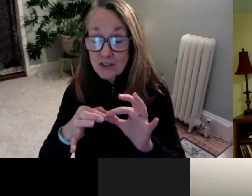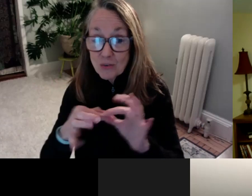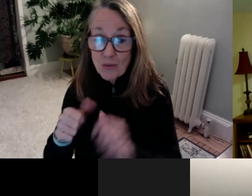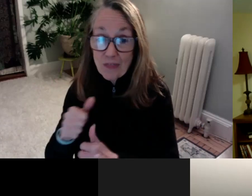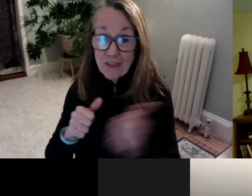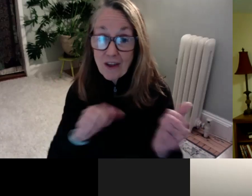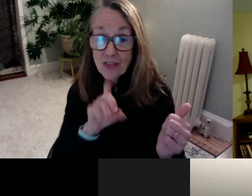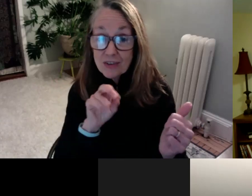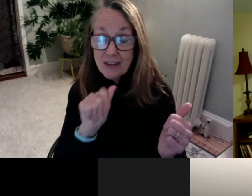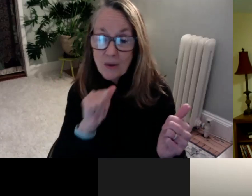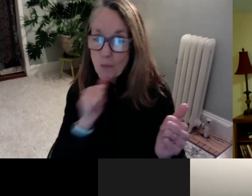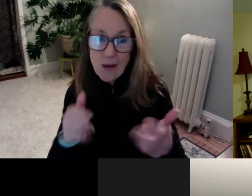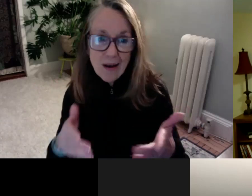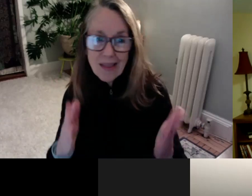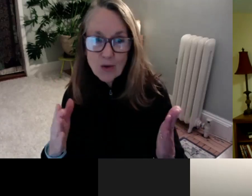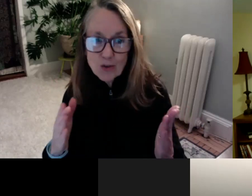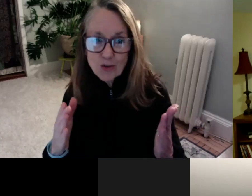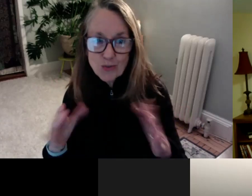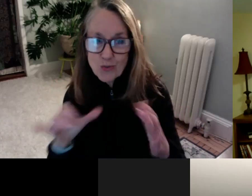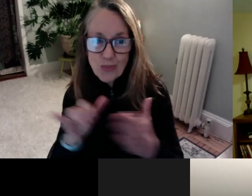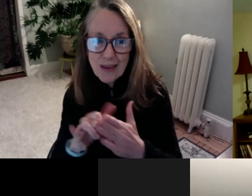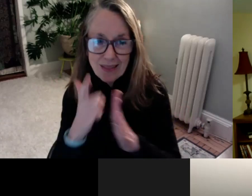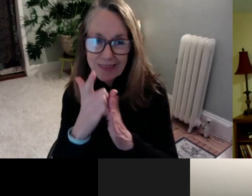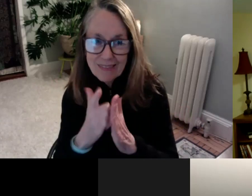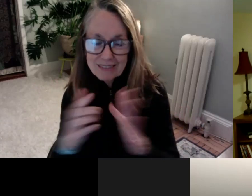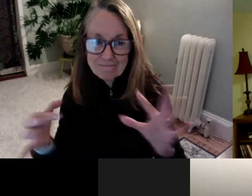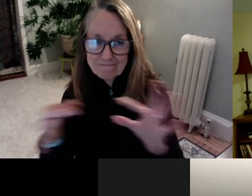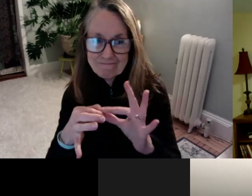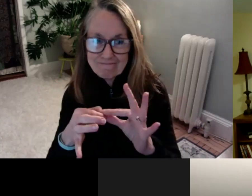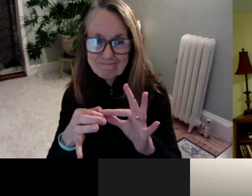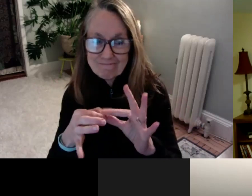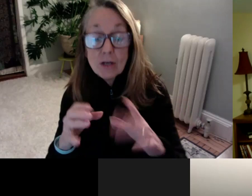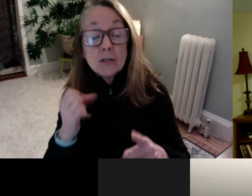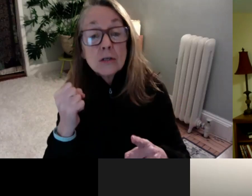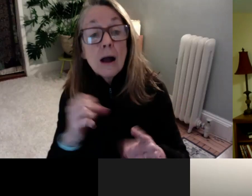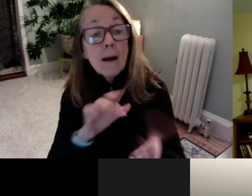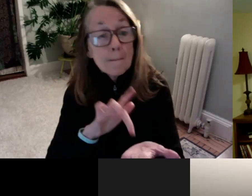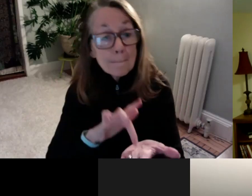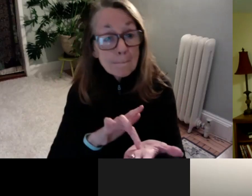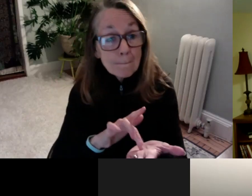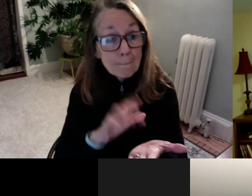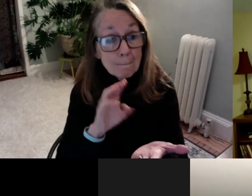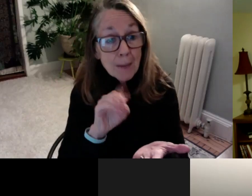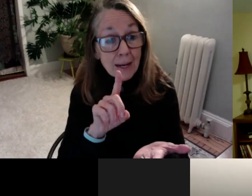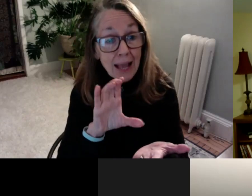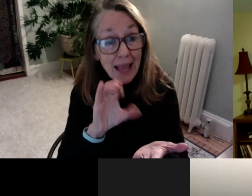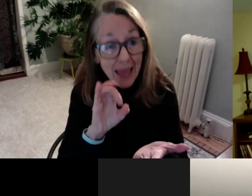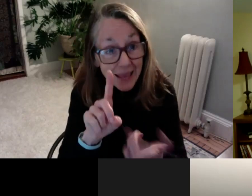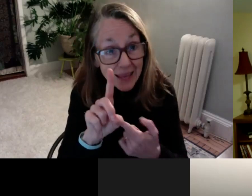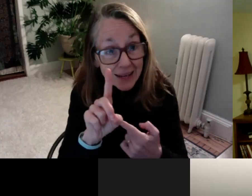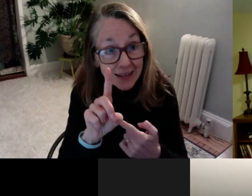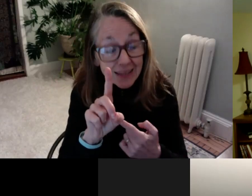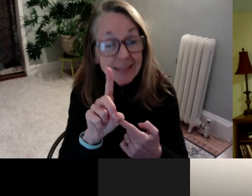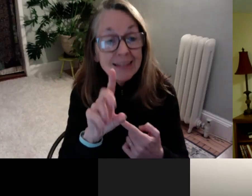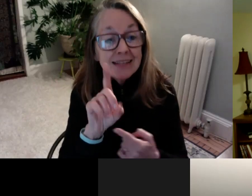not legally allowed to do that. So the Medicaid data is linkable. And a lot of